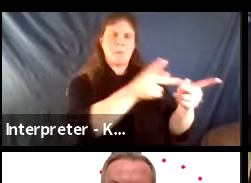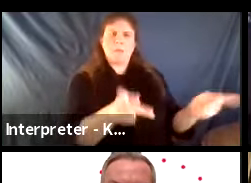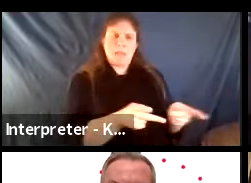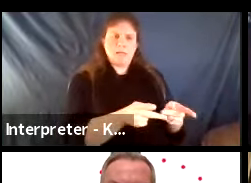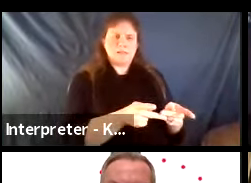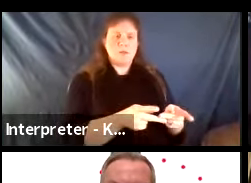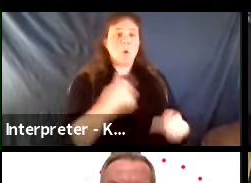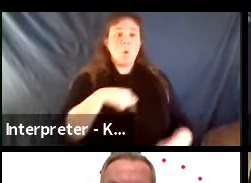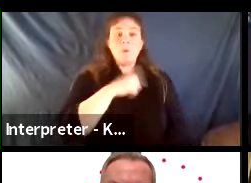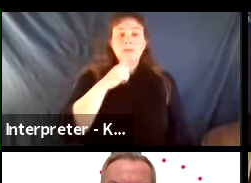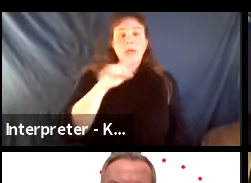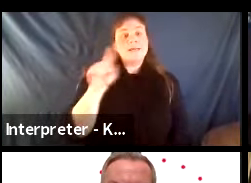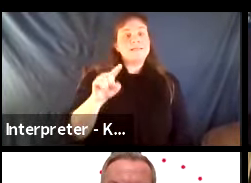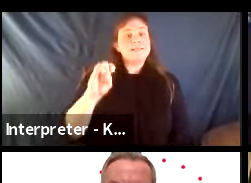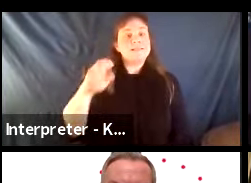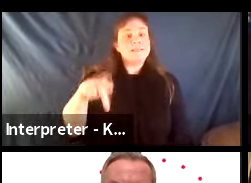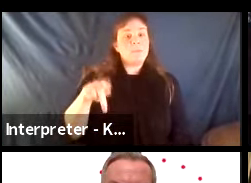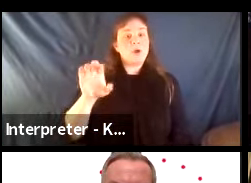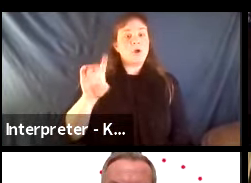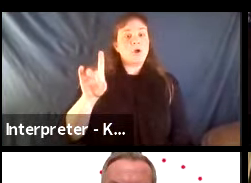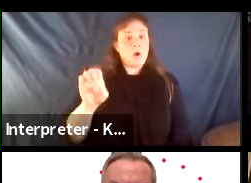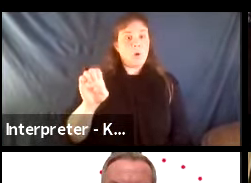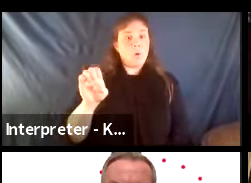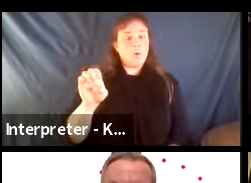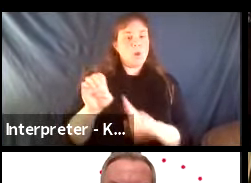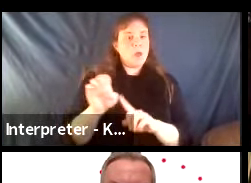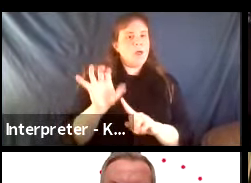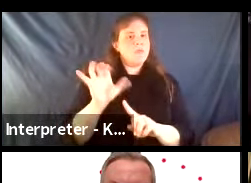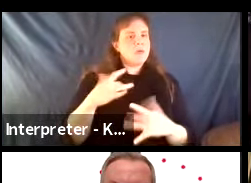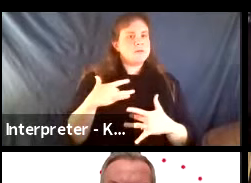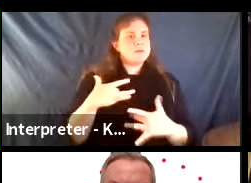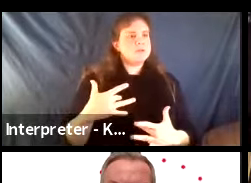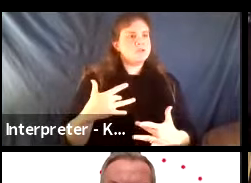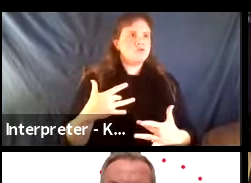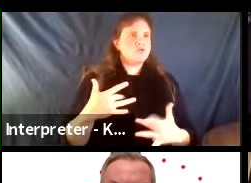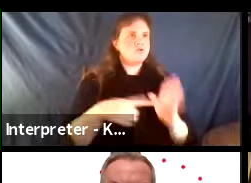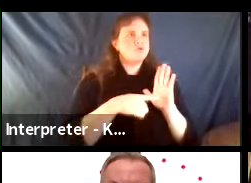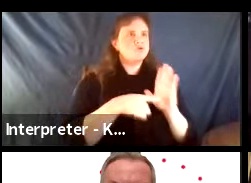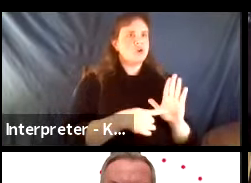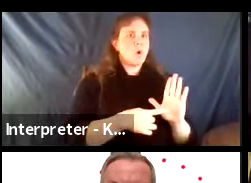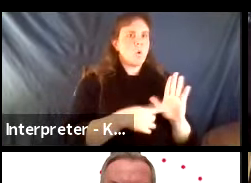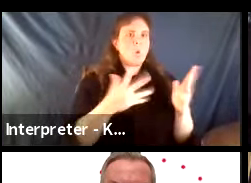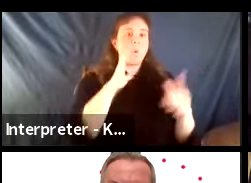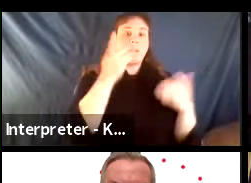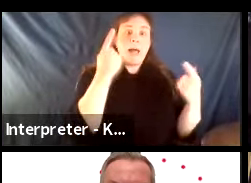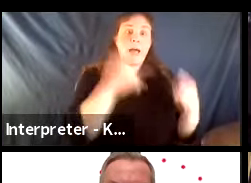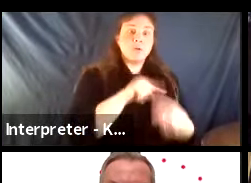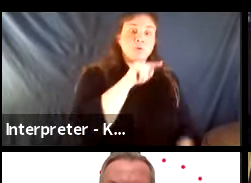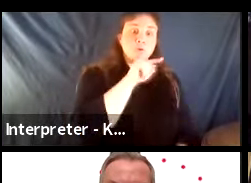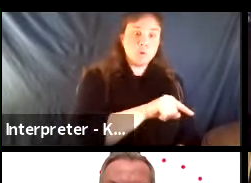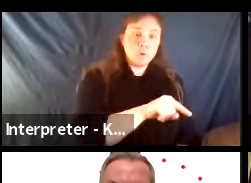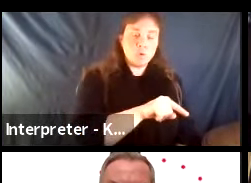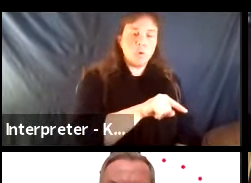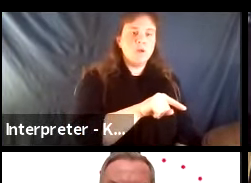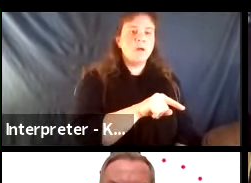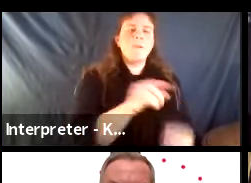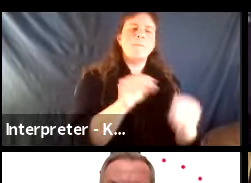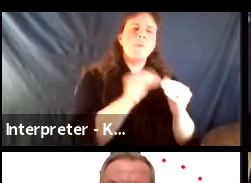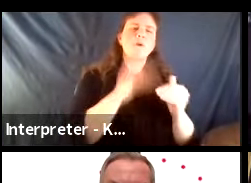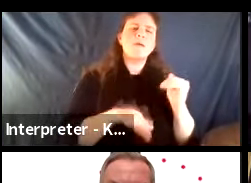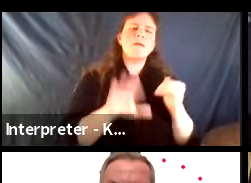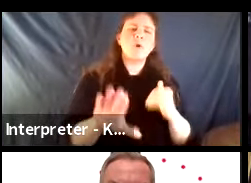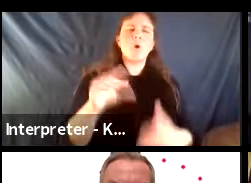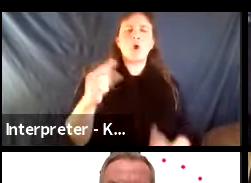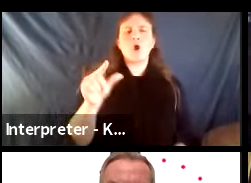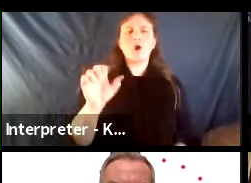of your morbidity and your mortality than your genetic code. And so as we think about operationalizing equity,